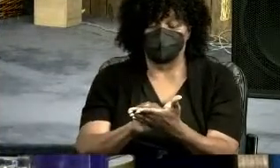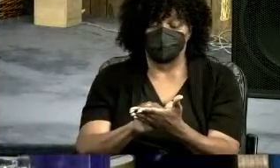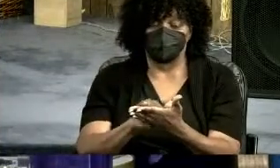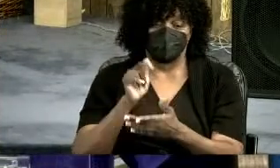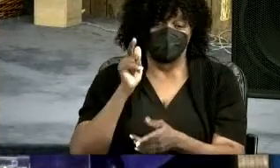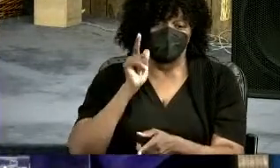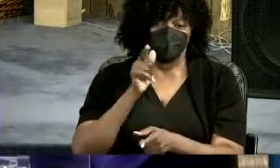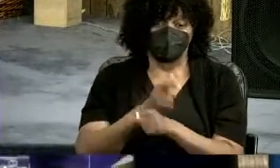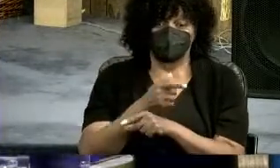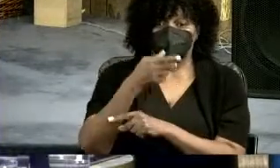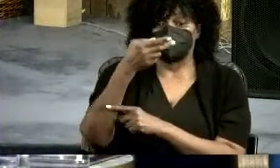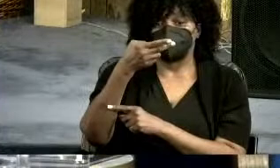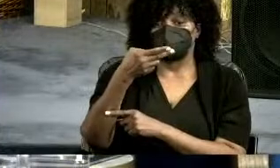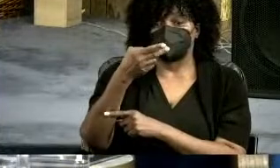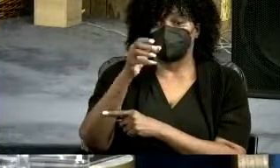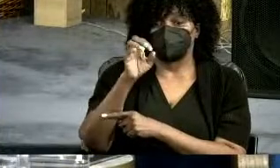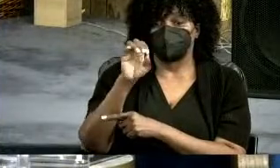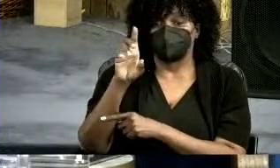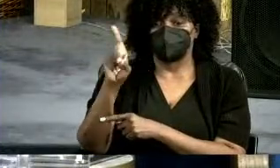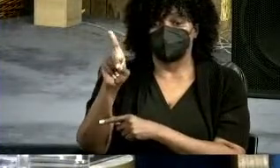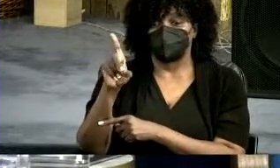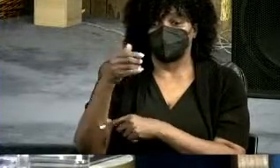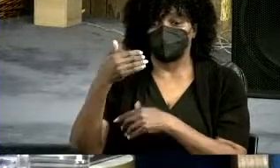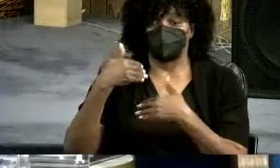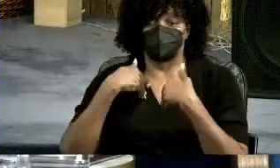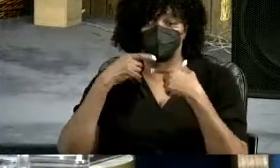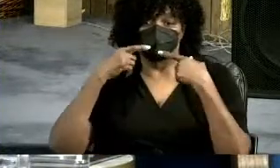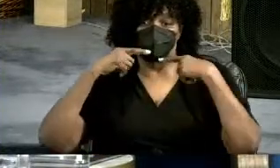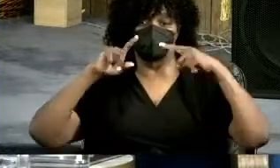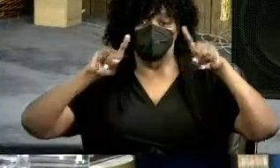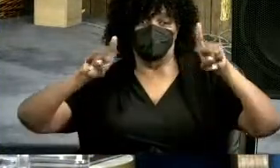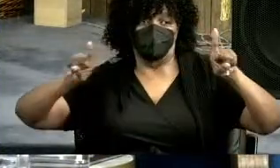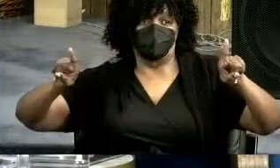Hood has an announcement for you.